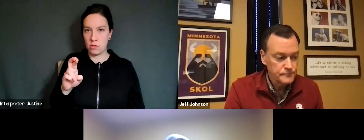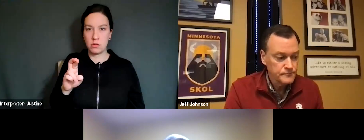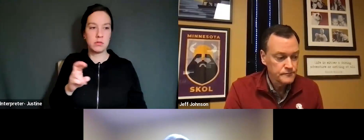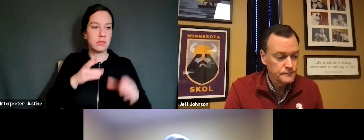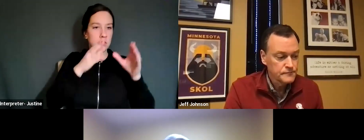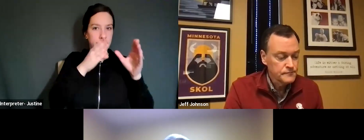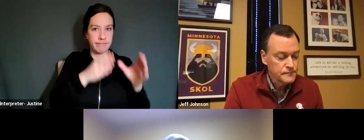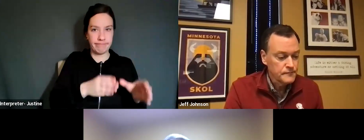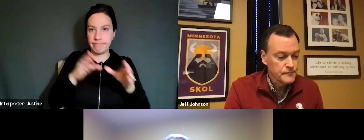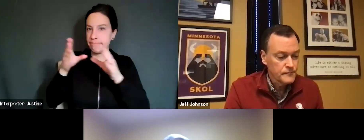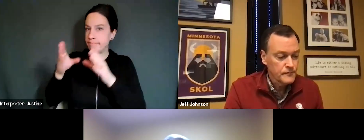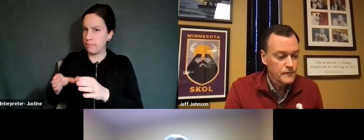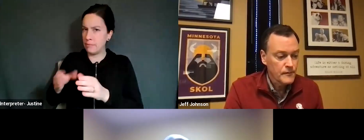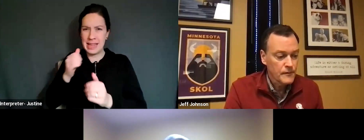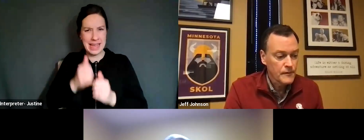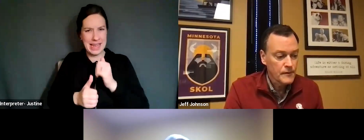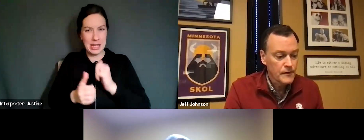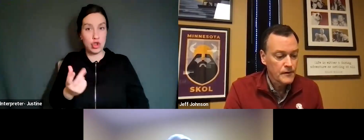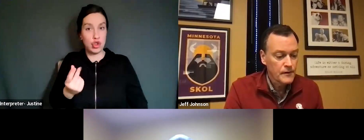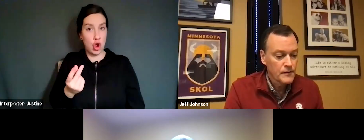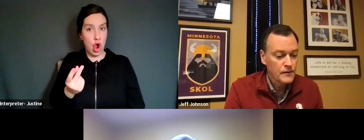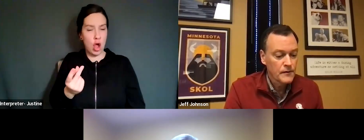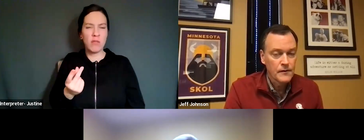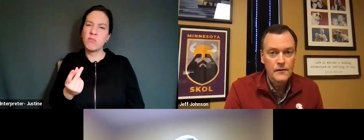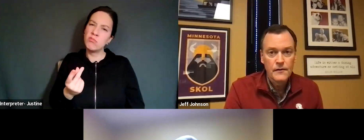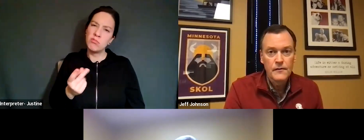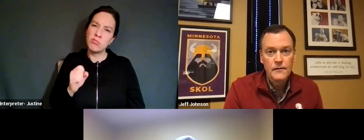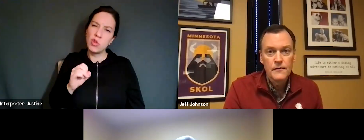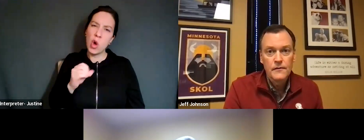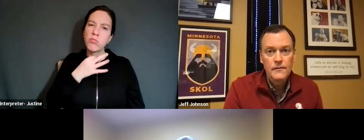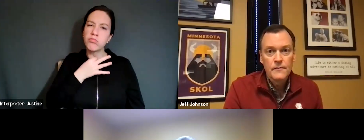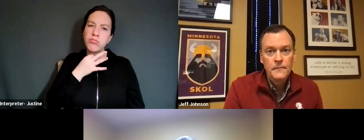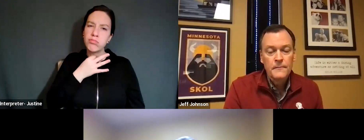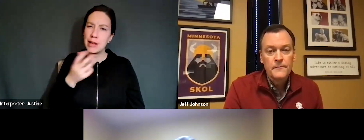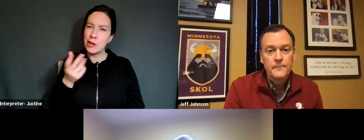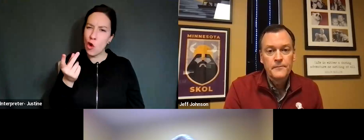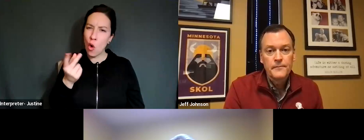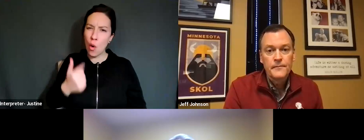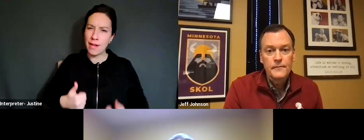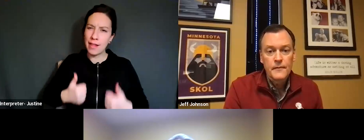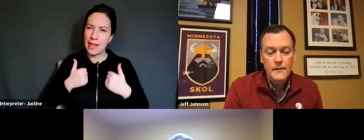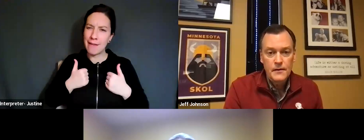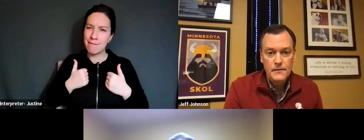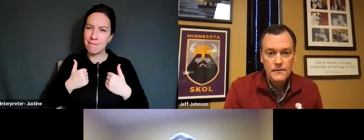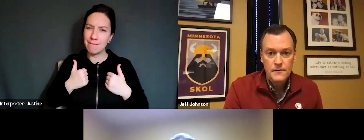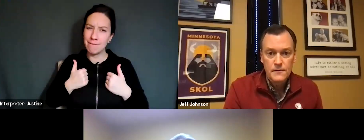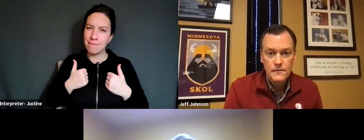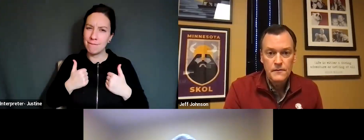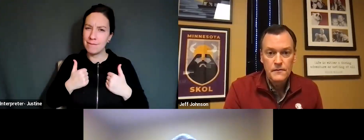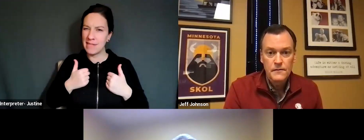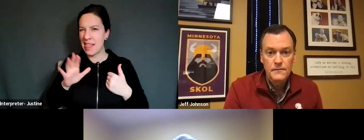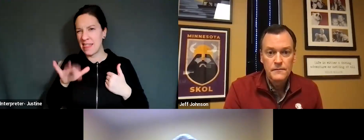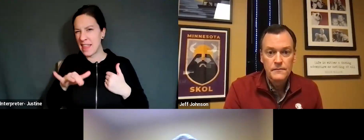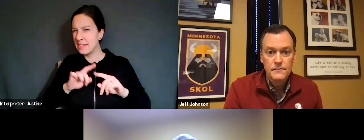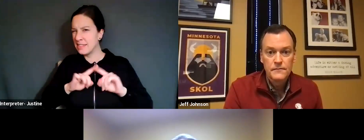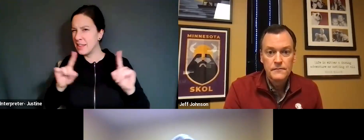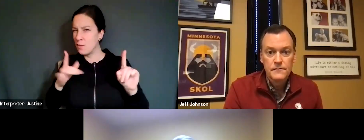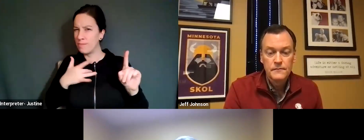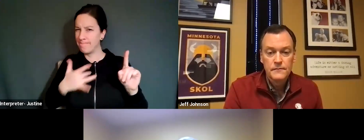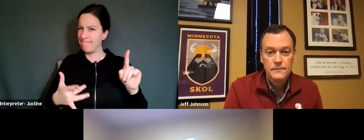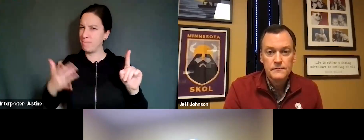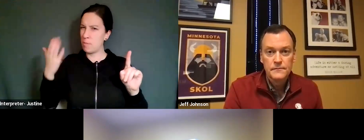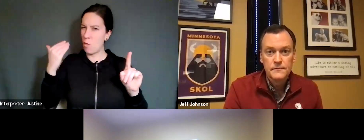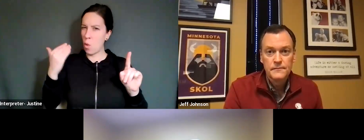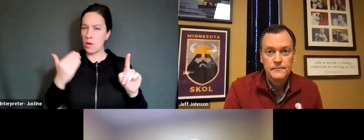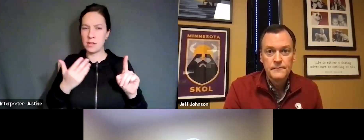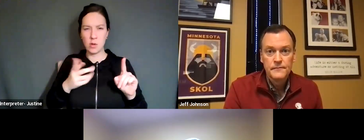handler situation. Where then does a dog live? This is a very different scenario than our current model. So can you talk about that,